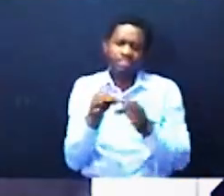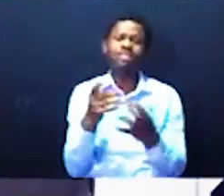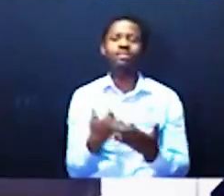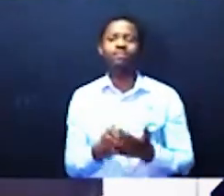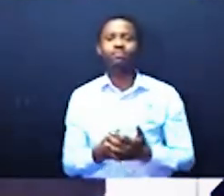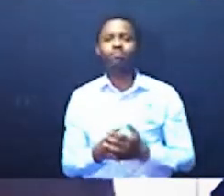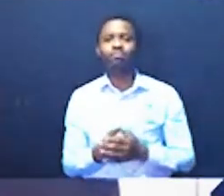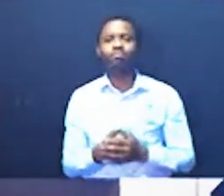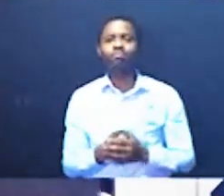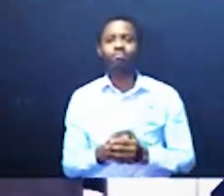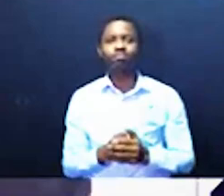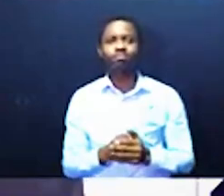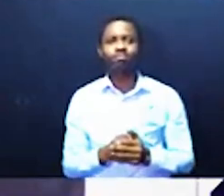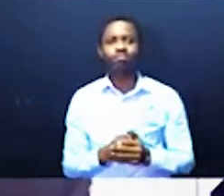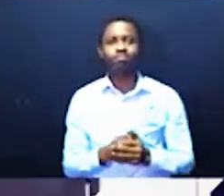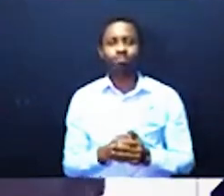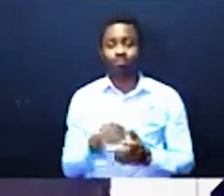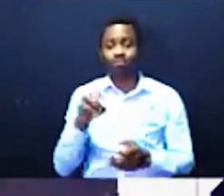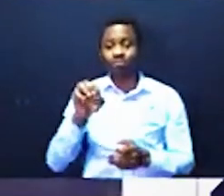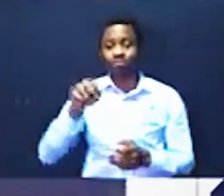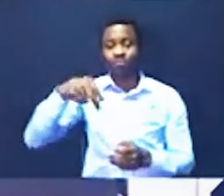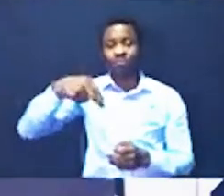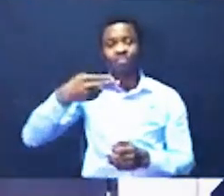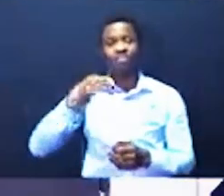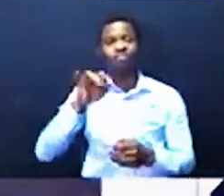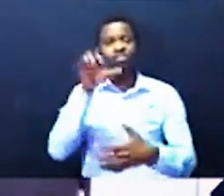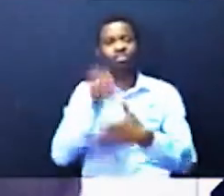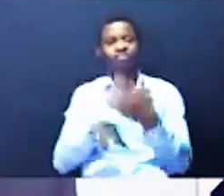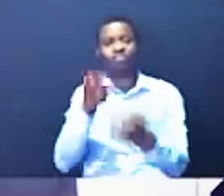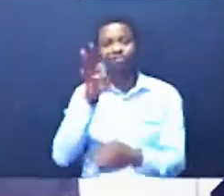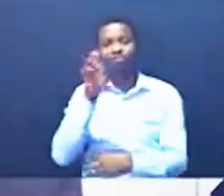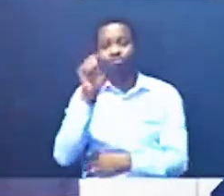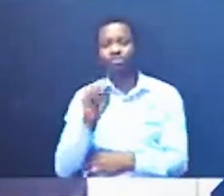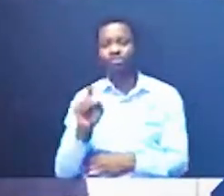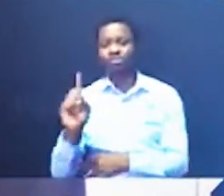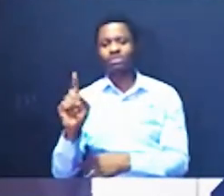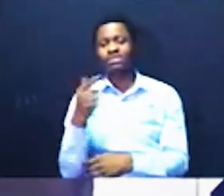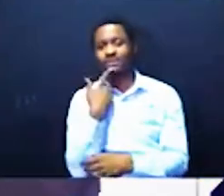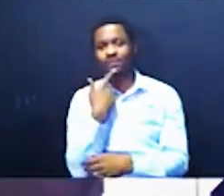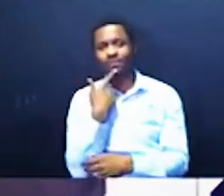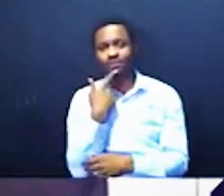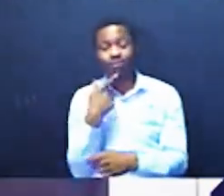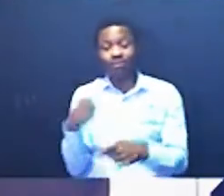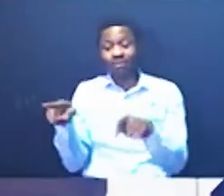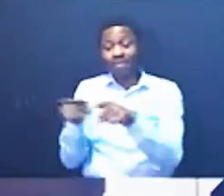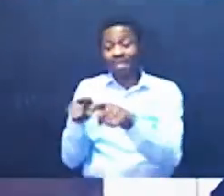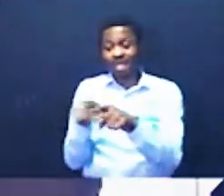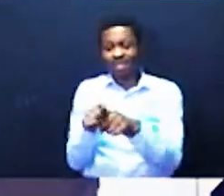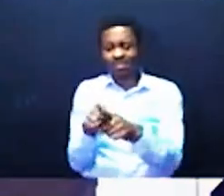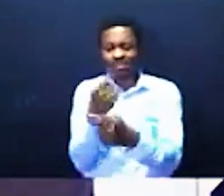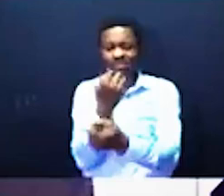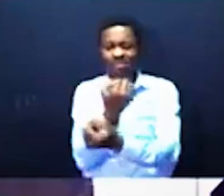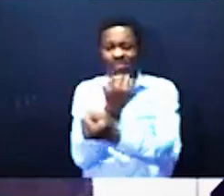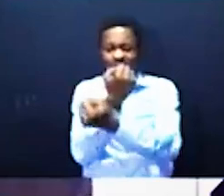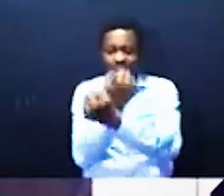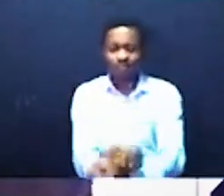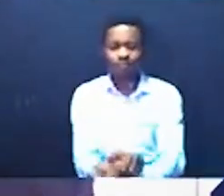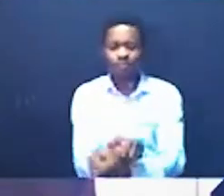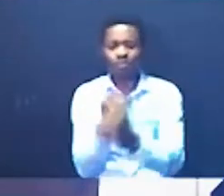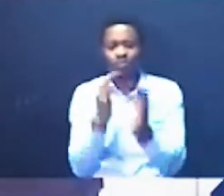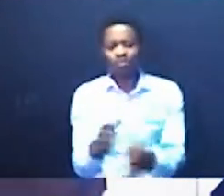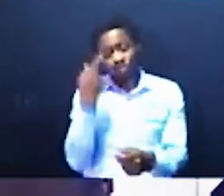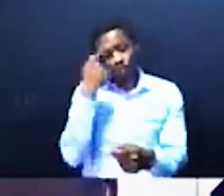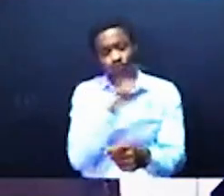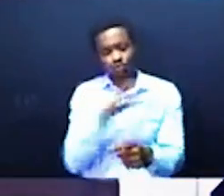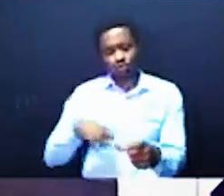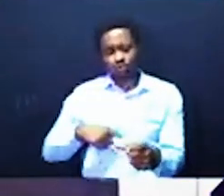4 verse 1 says, as a prisoner for the Lord then, I'll urge you